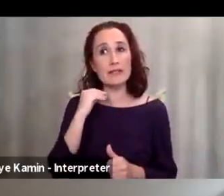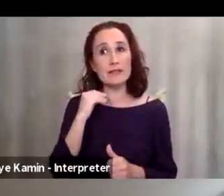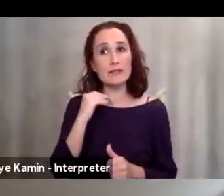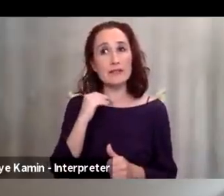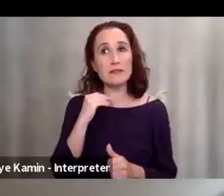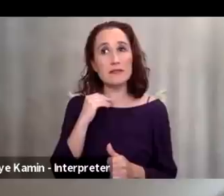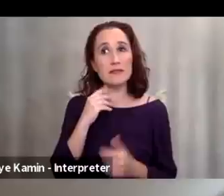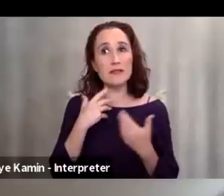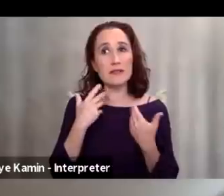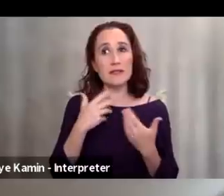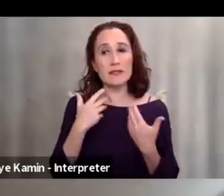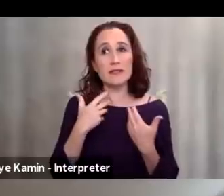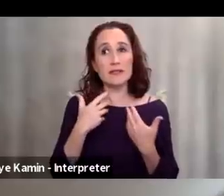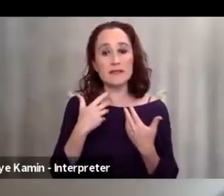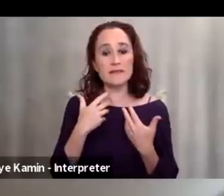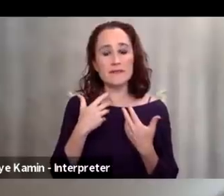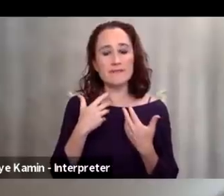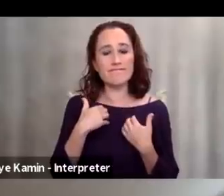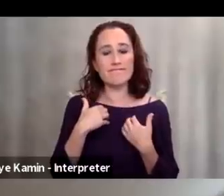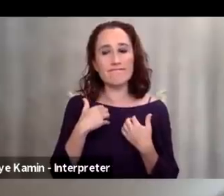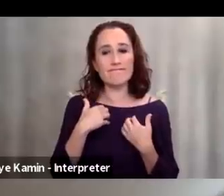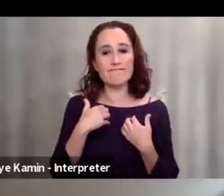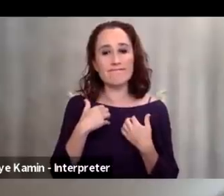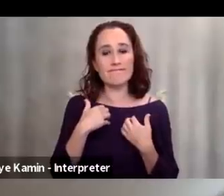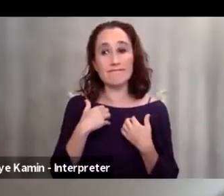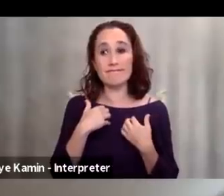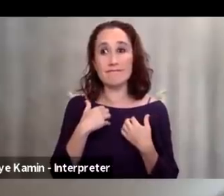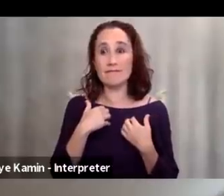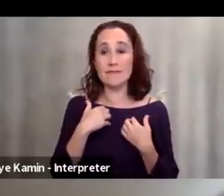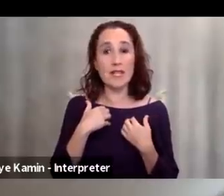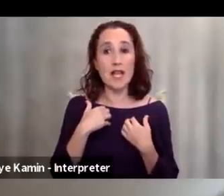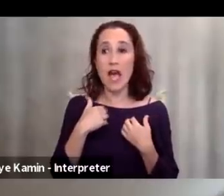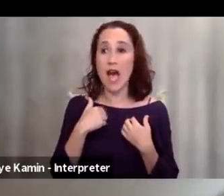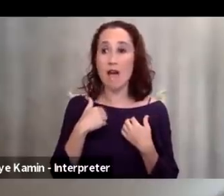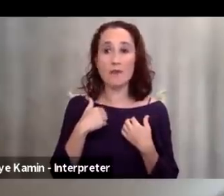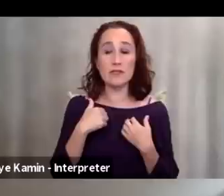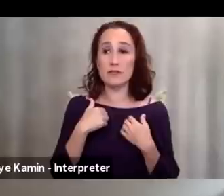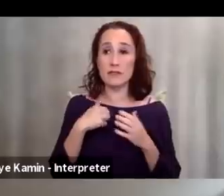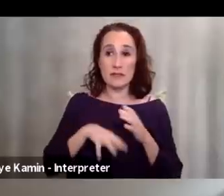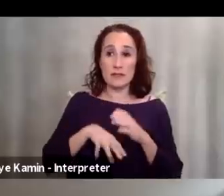really, I would say, sort of utterly transported by,